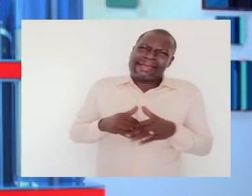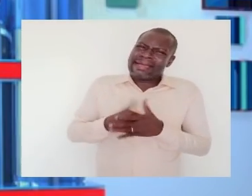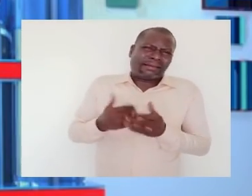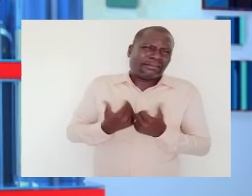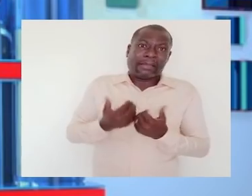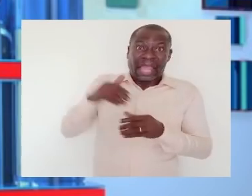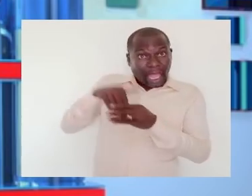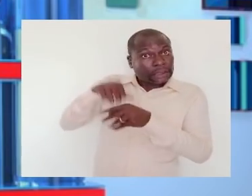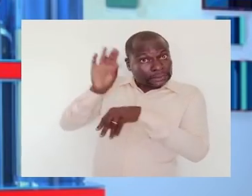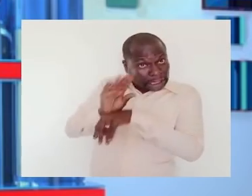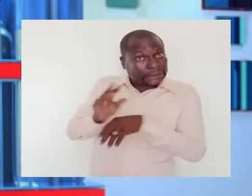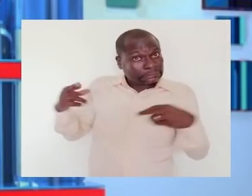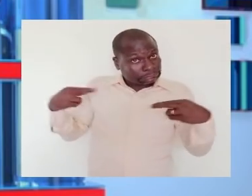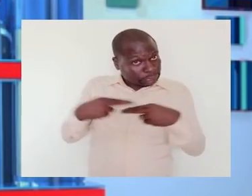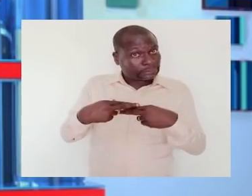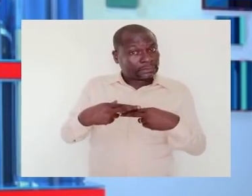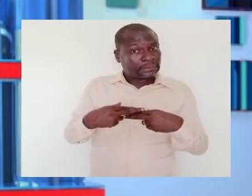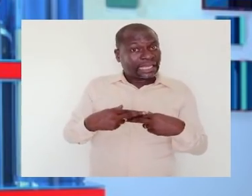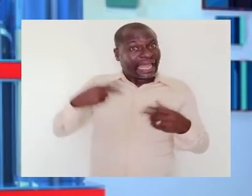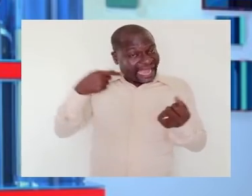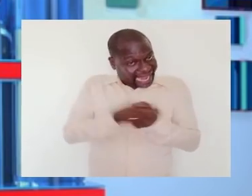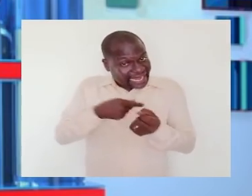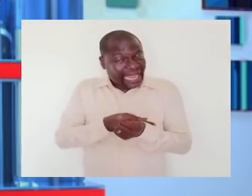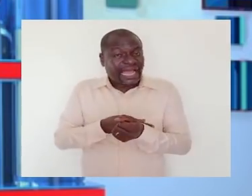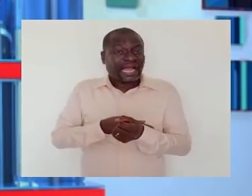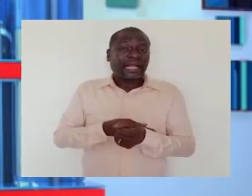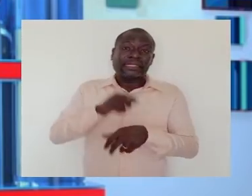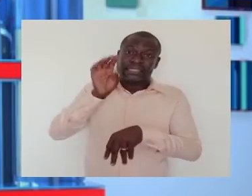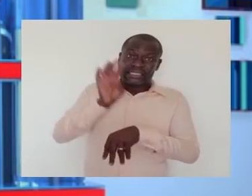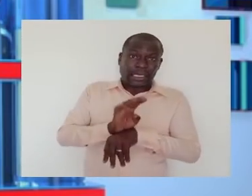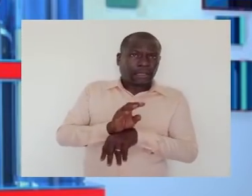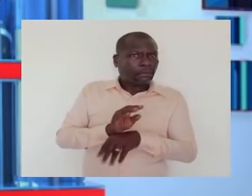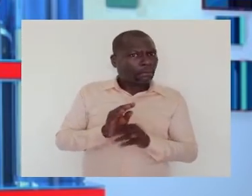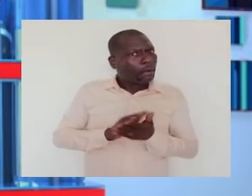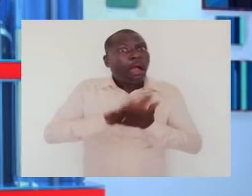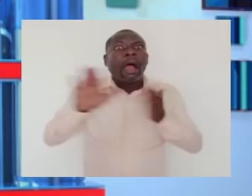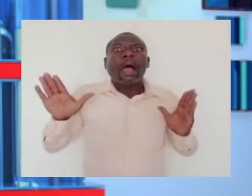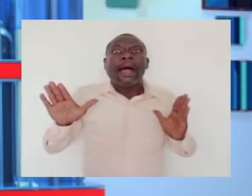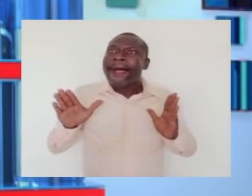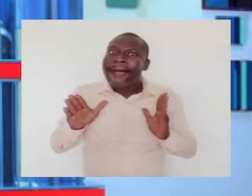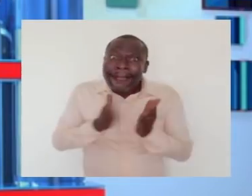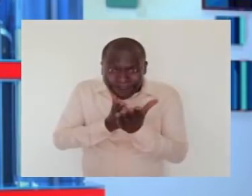dem. Odofo wute me, enti gana, is everything okay?